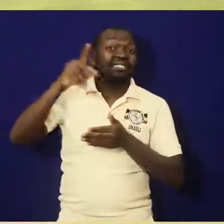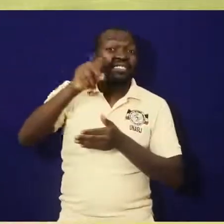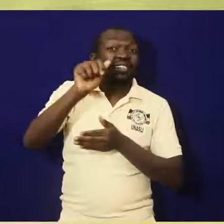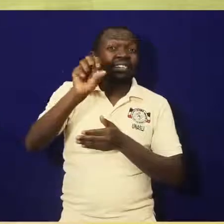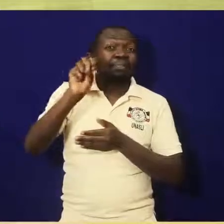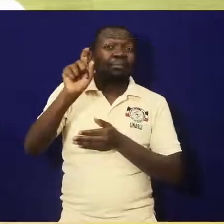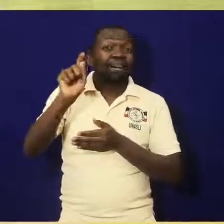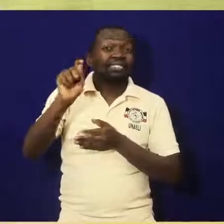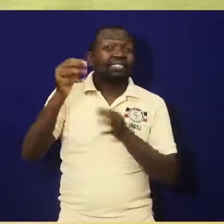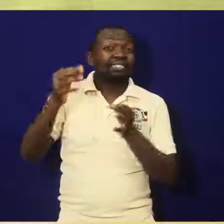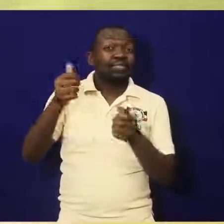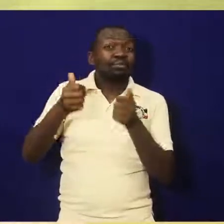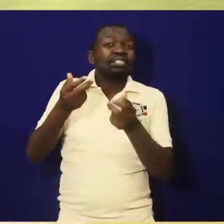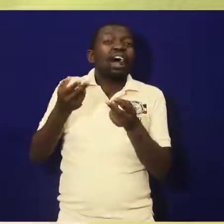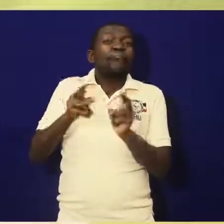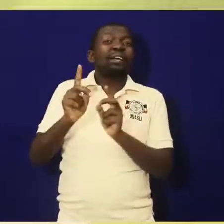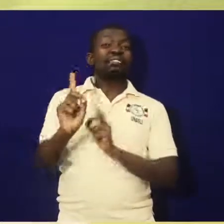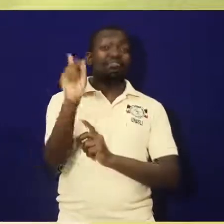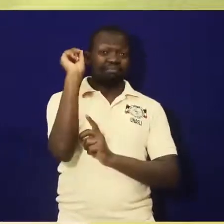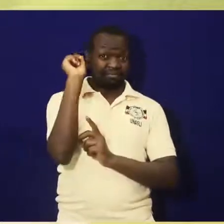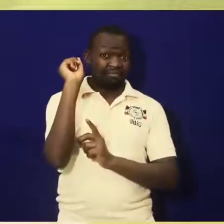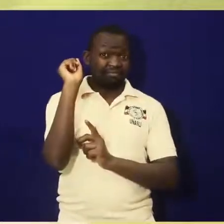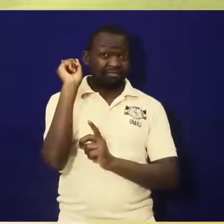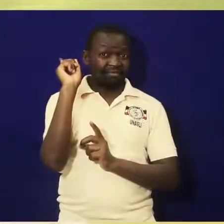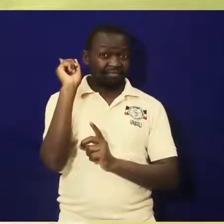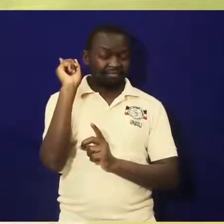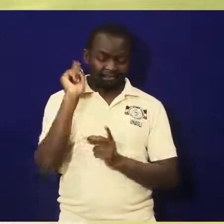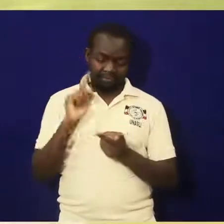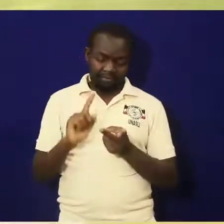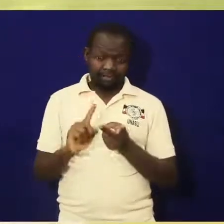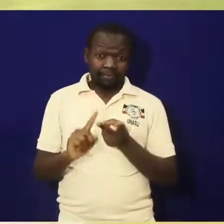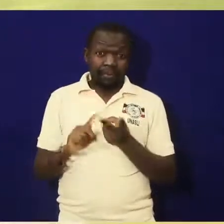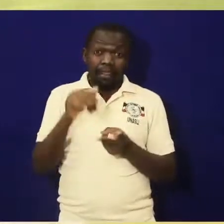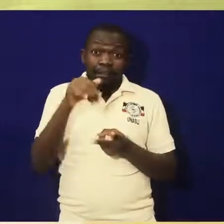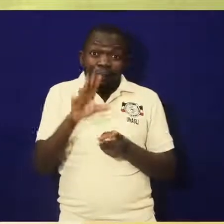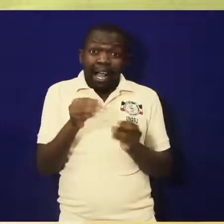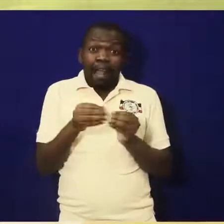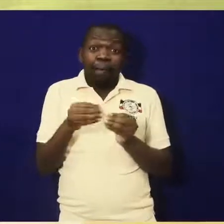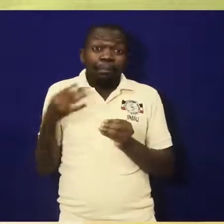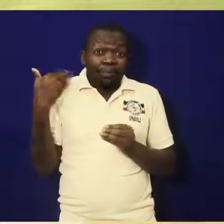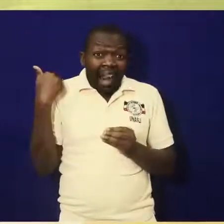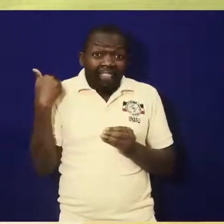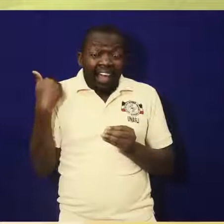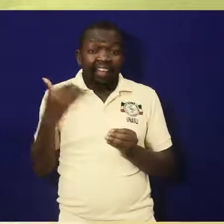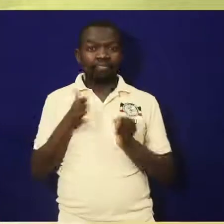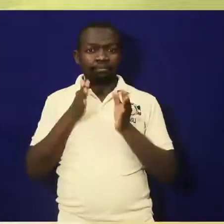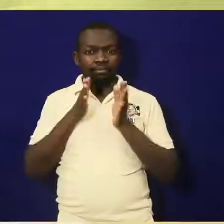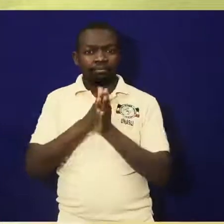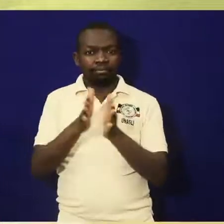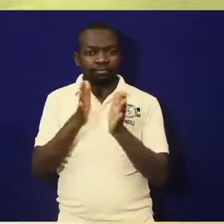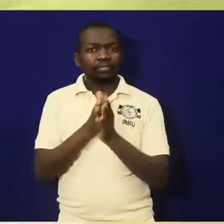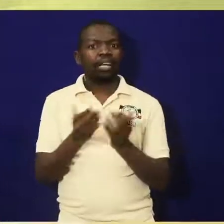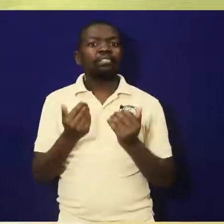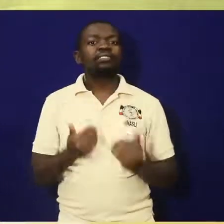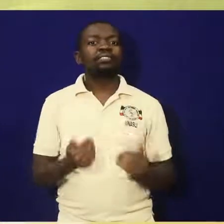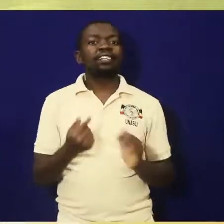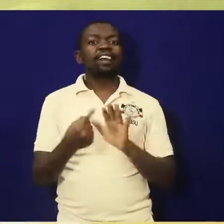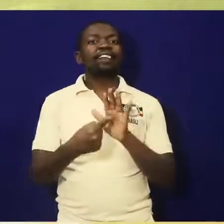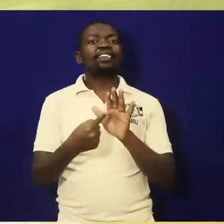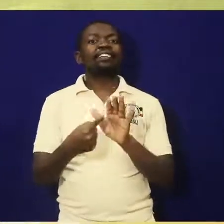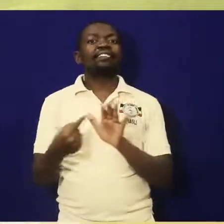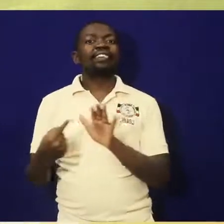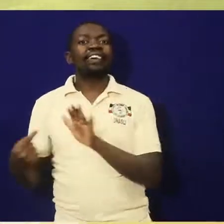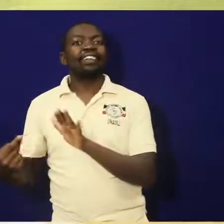that happened in the past. And your big brother told you about the current events